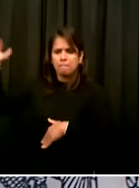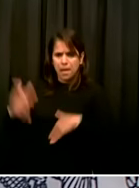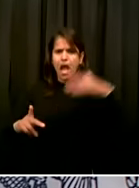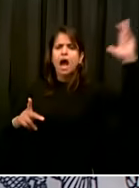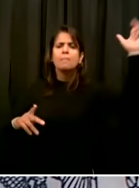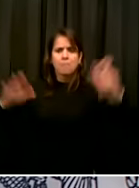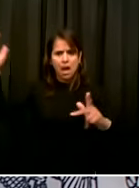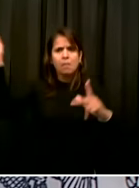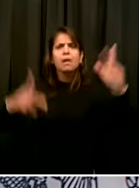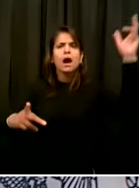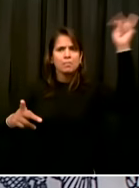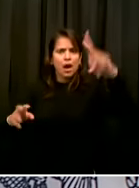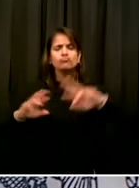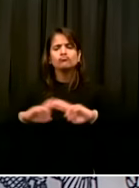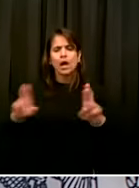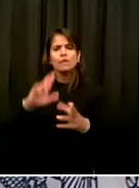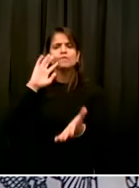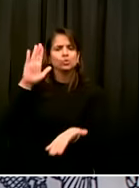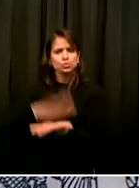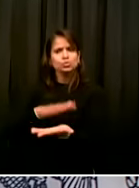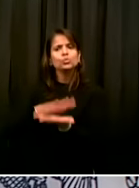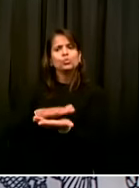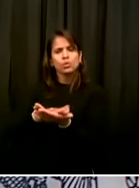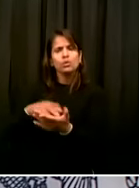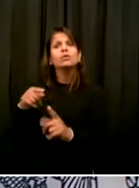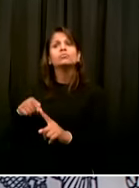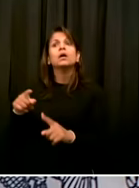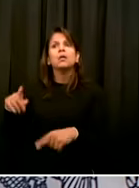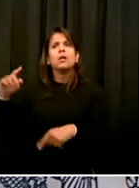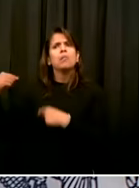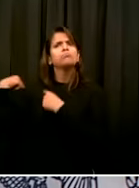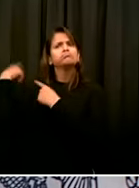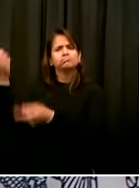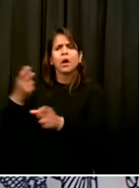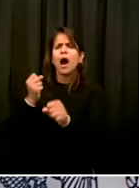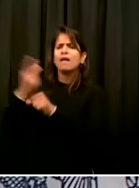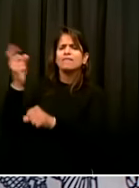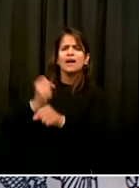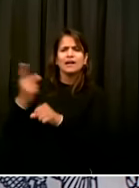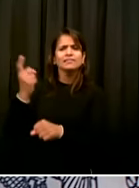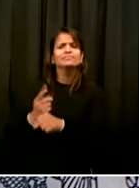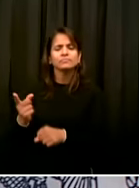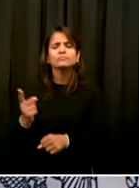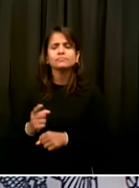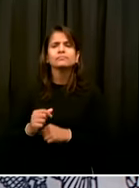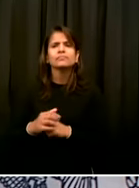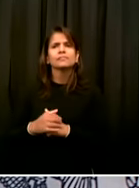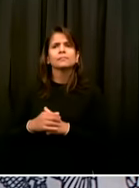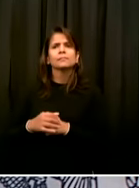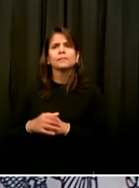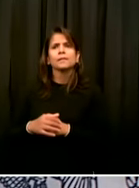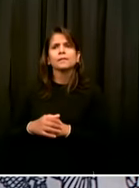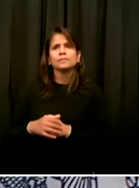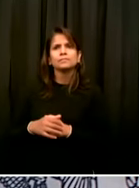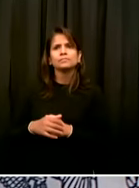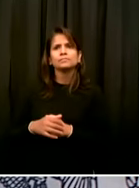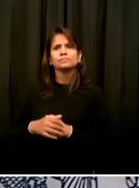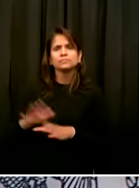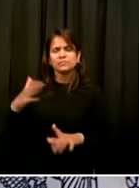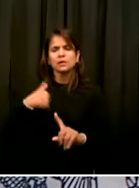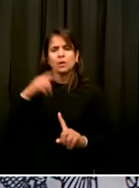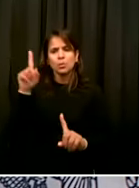enjoy time there and certainly provide for childcare. What guidance is the city providing to these families, and